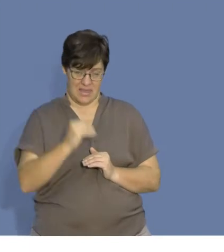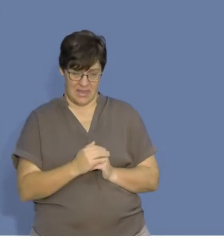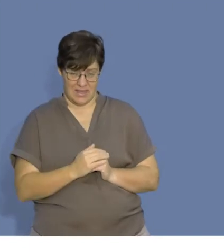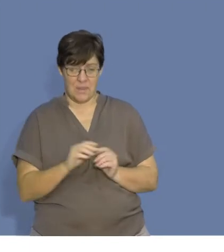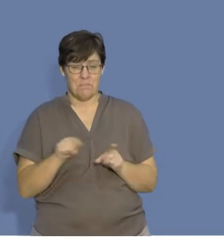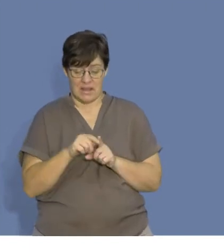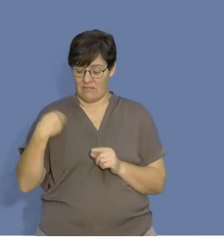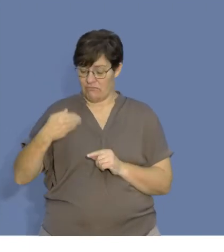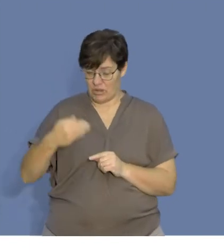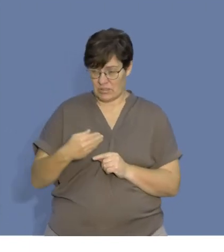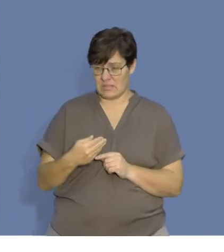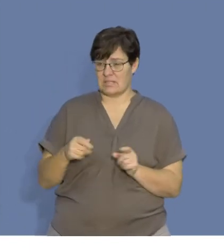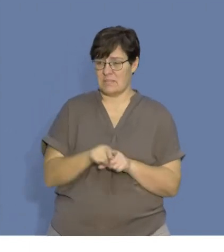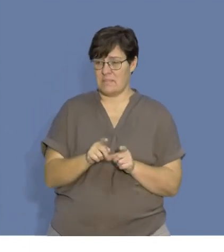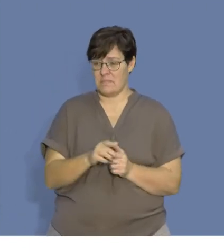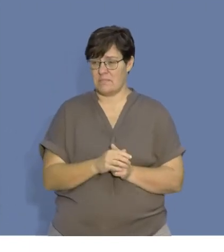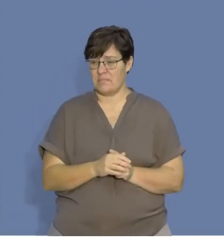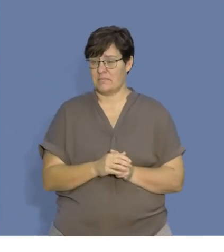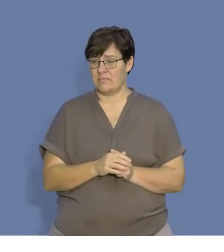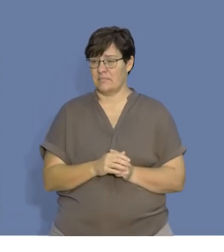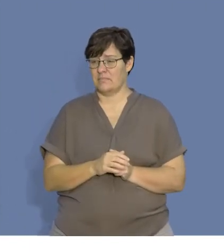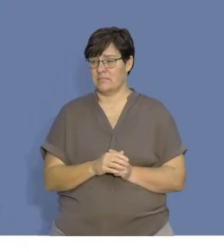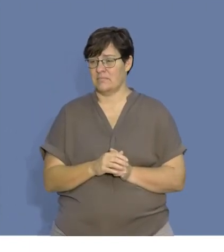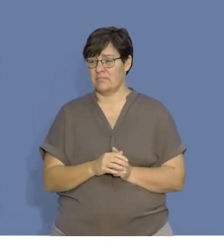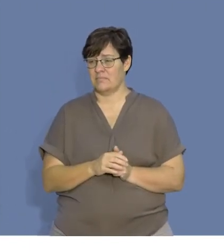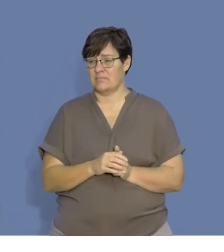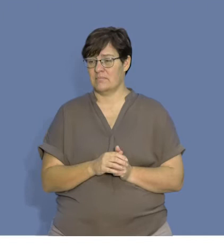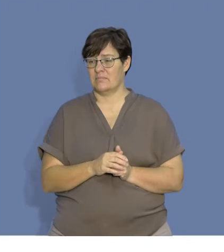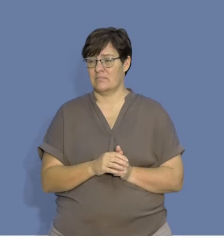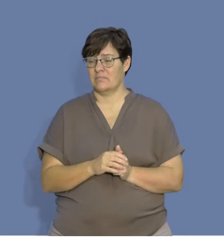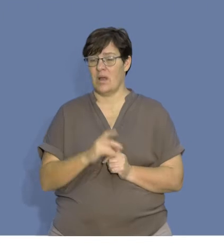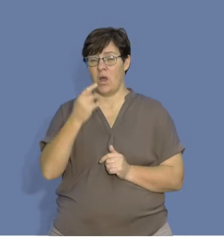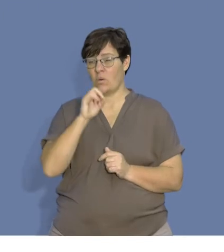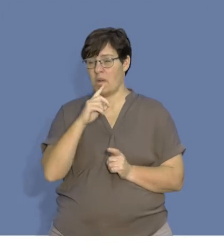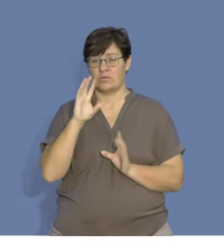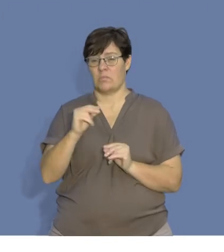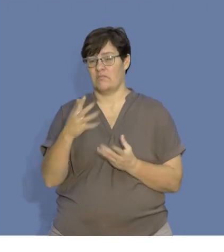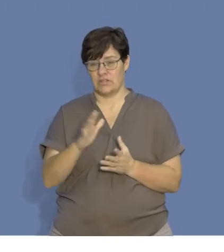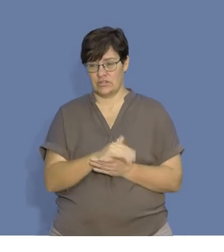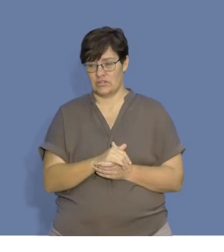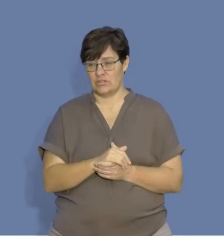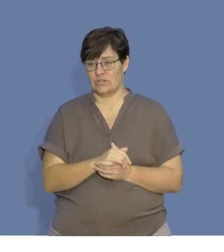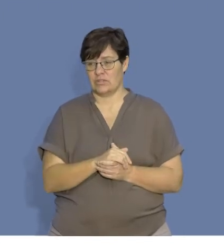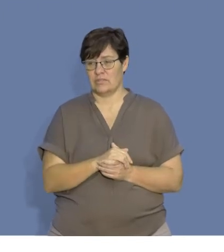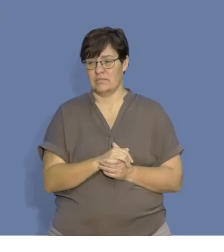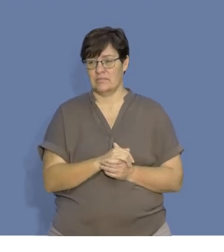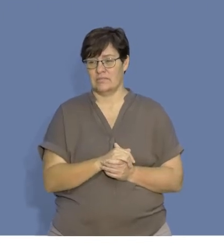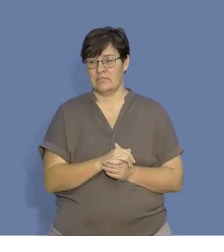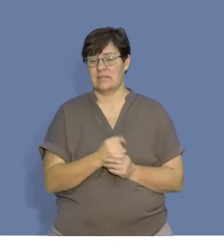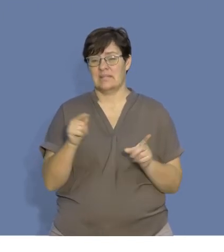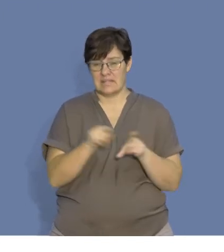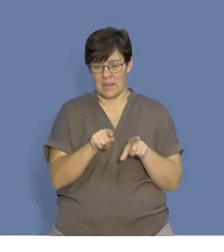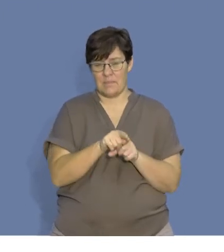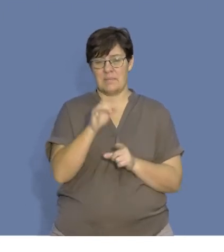frequency. So let's see where copper stops. Already it stopped. Copper also is like zinc. What